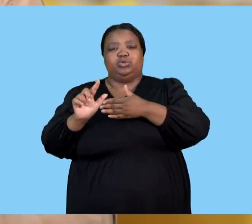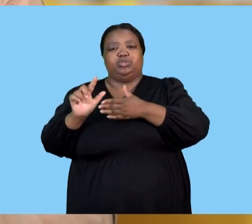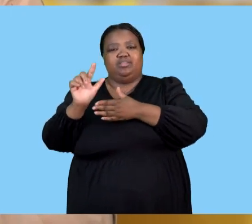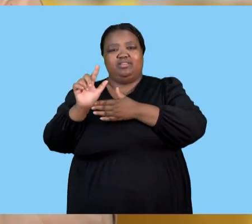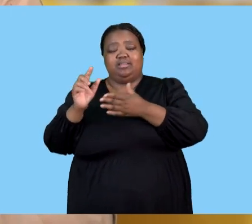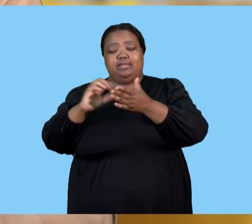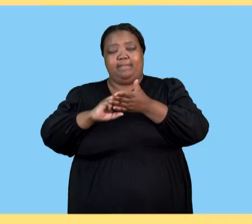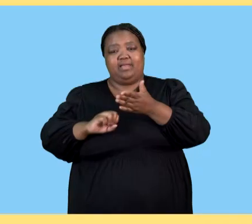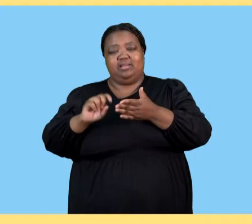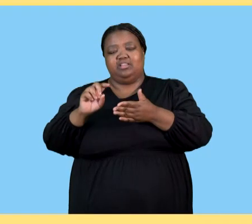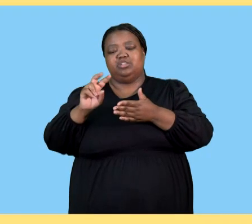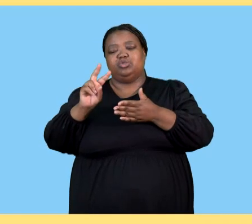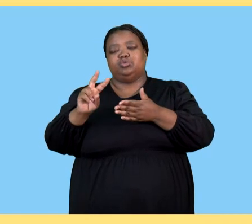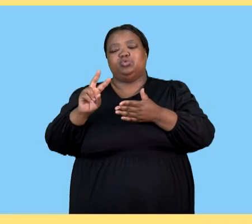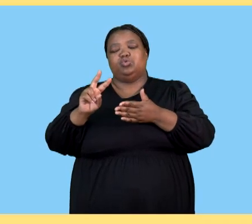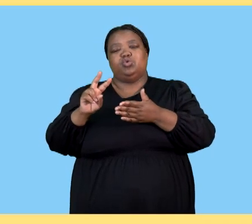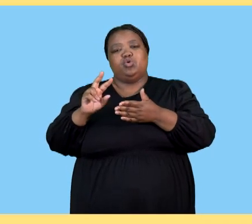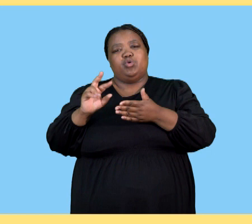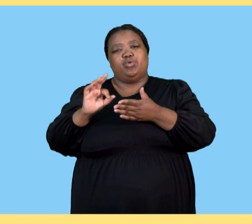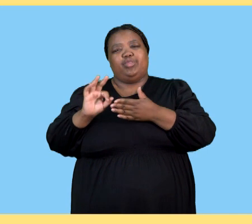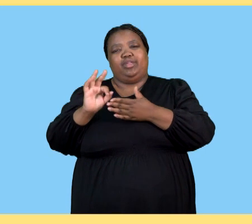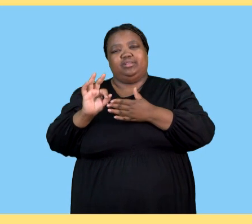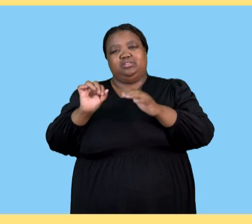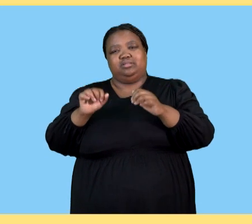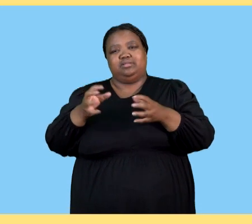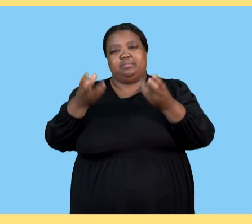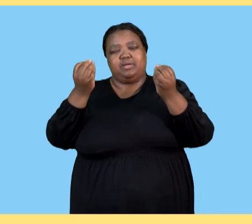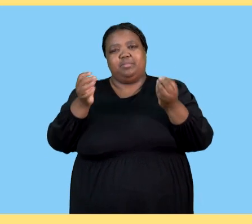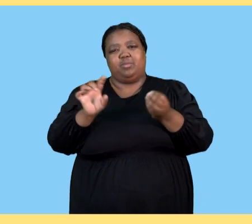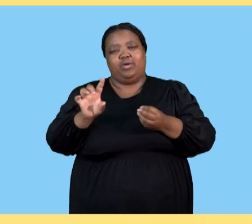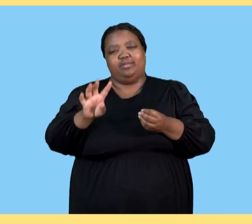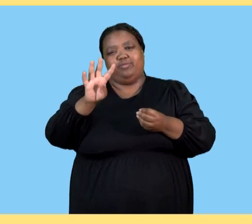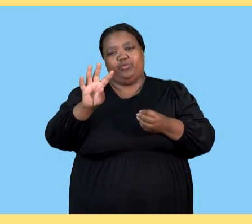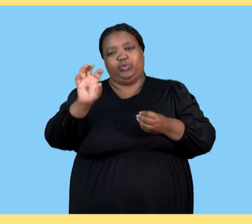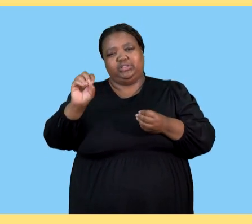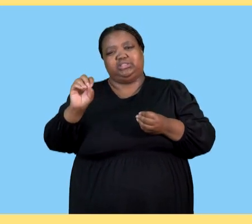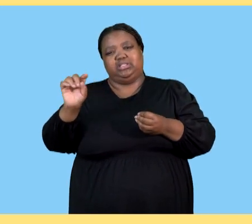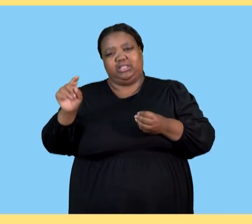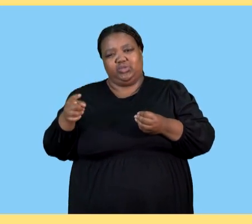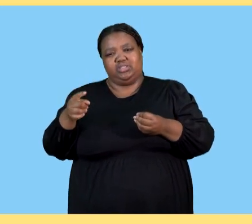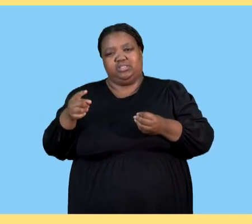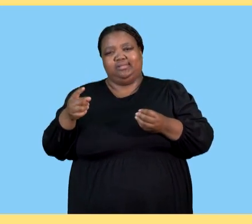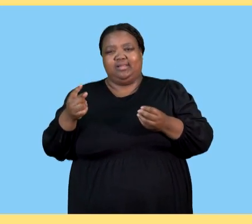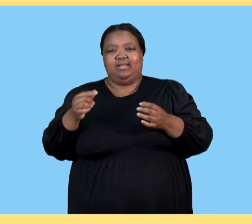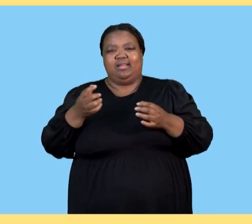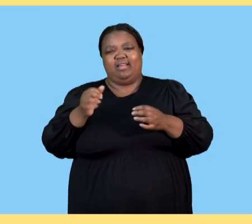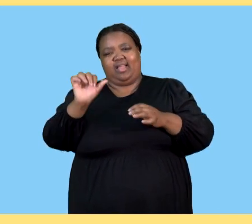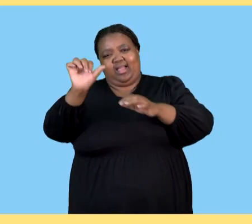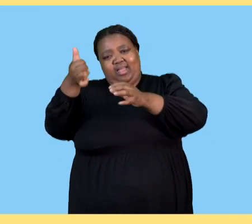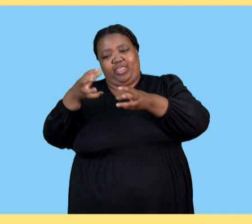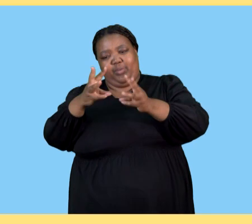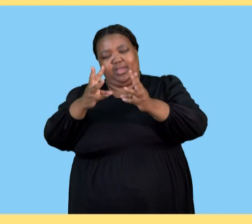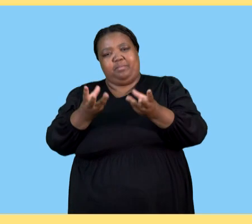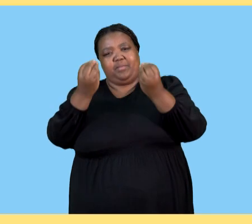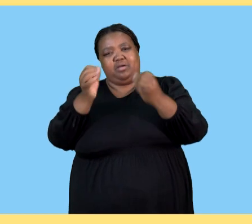270 minus 230. That gives you 40,000. You remember? We had another way of getting